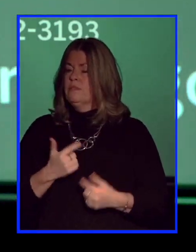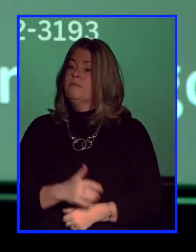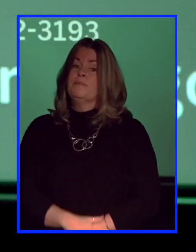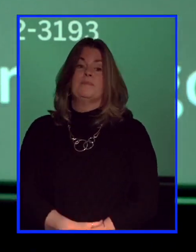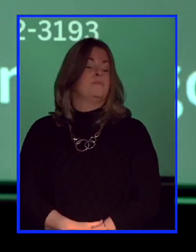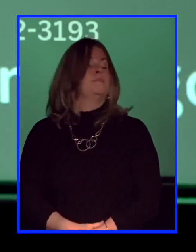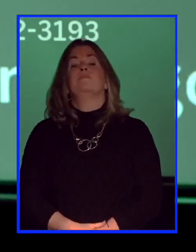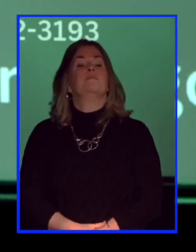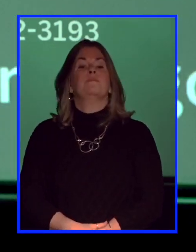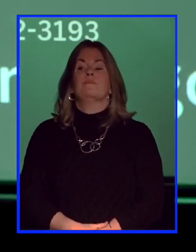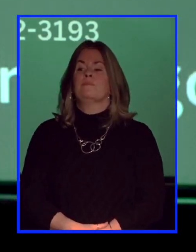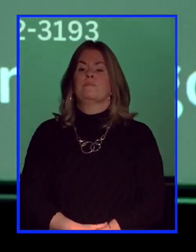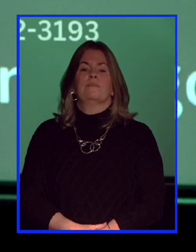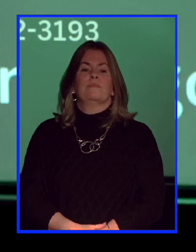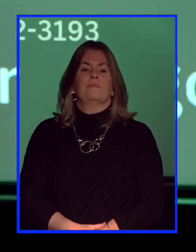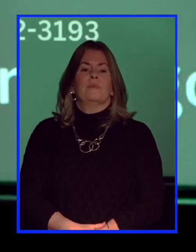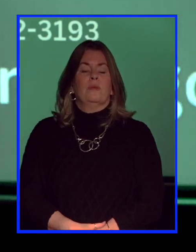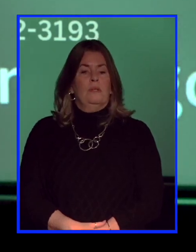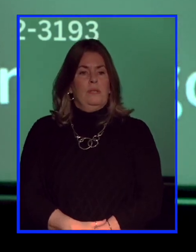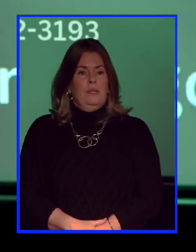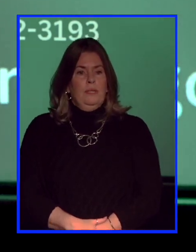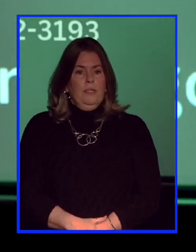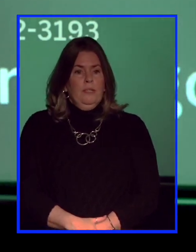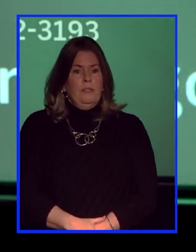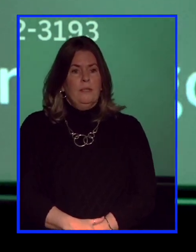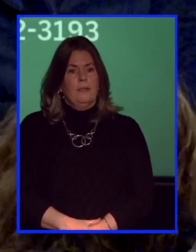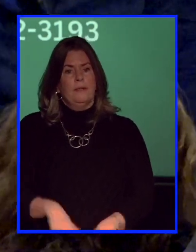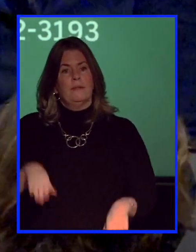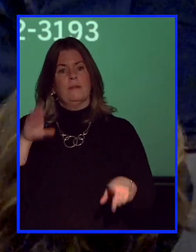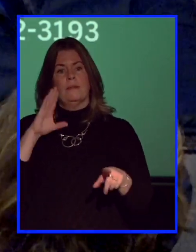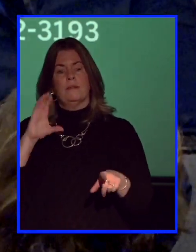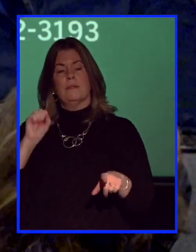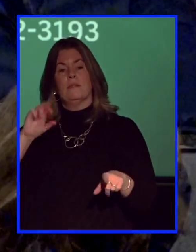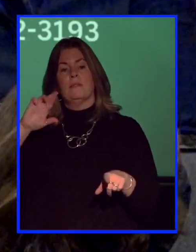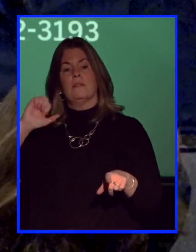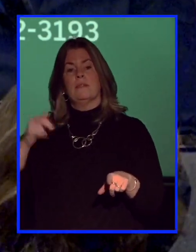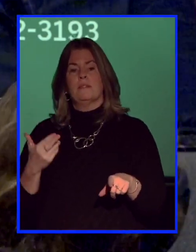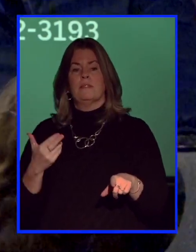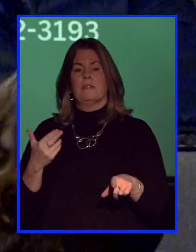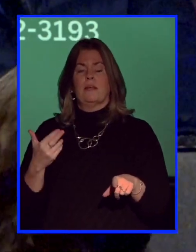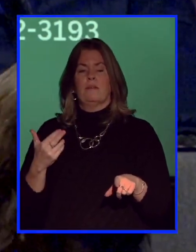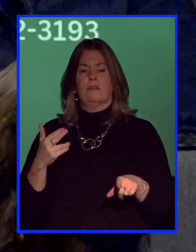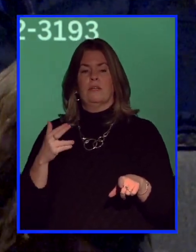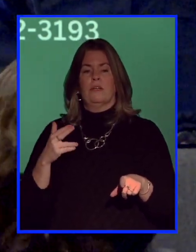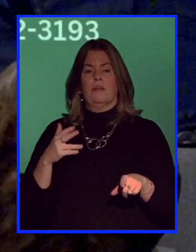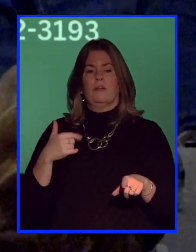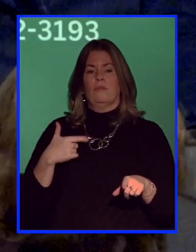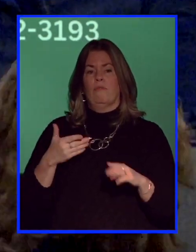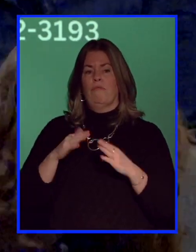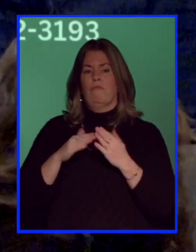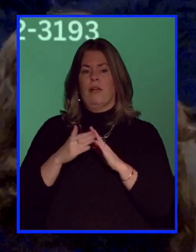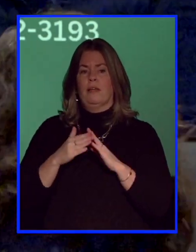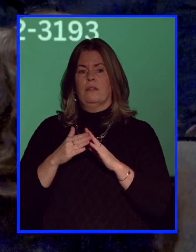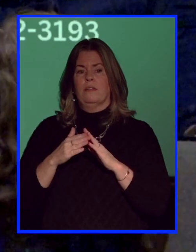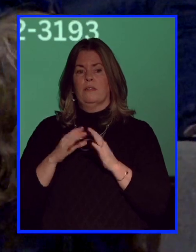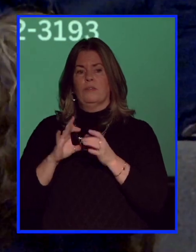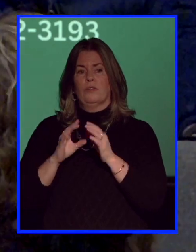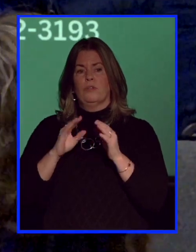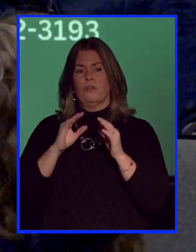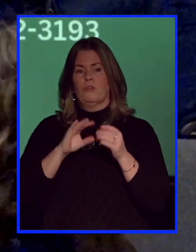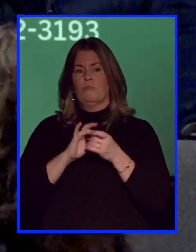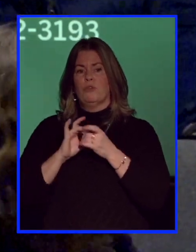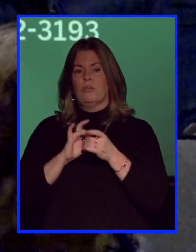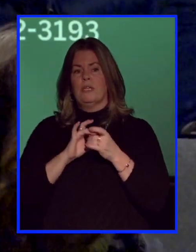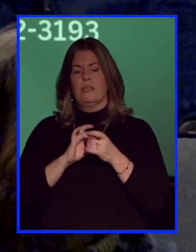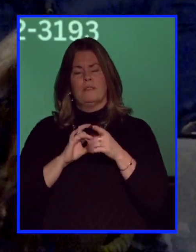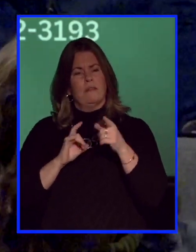Yes, go ahead. Hi, Senator Welch. I'm Sarah Jackson with Vital Communities. We're a regional nonprofit working to— Used